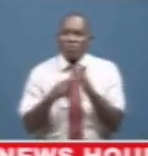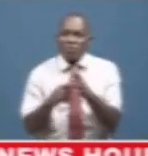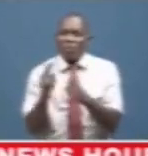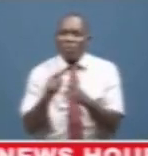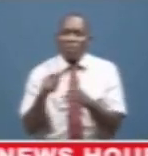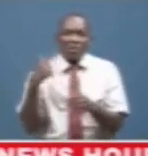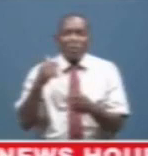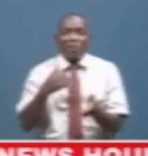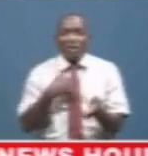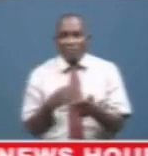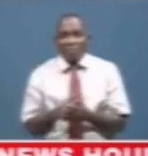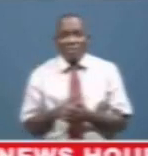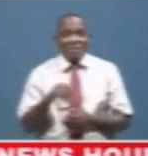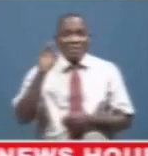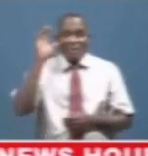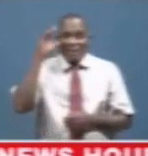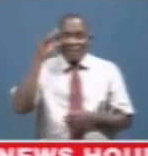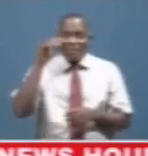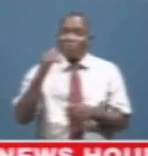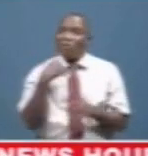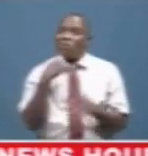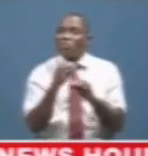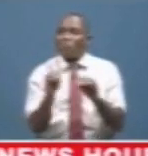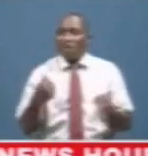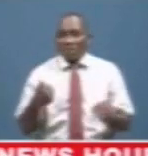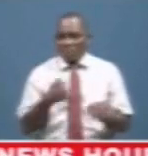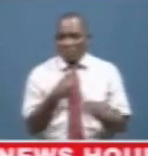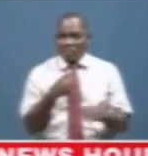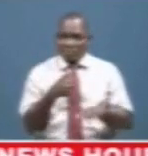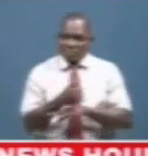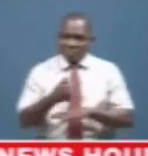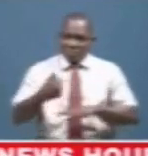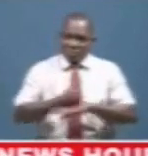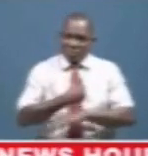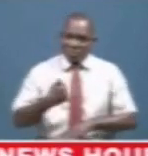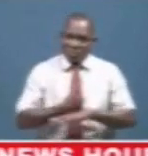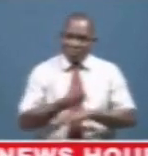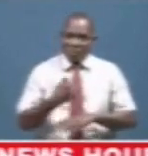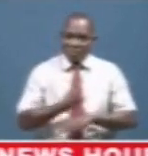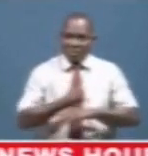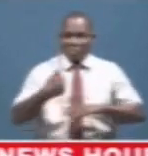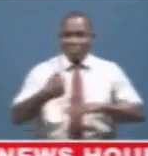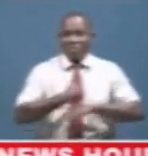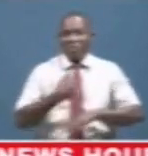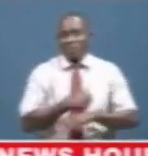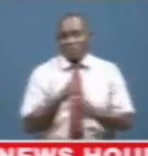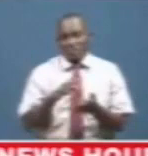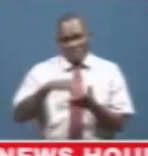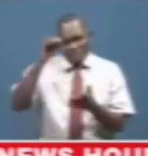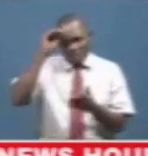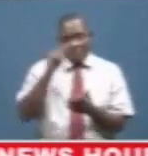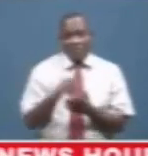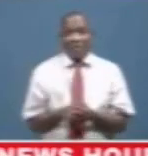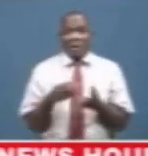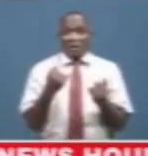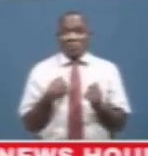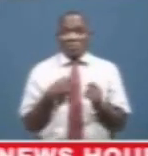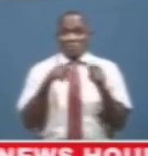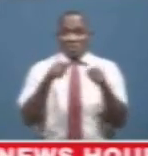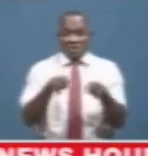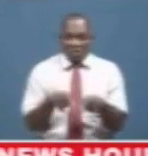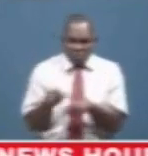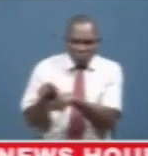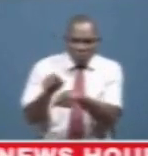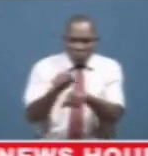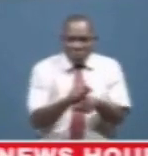no one sapo in Padena? Okay. We should blame ourselves and learn from it. The Ababa yes, El Jumano na a